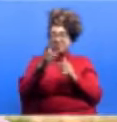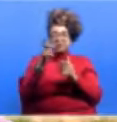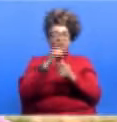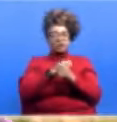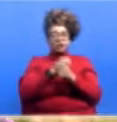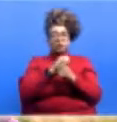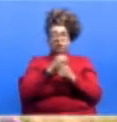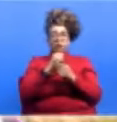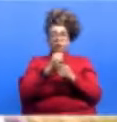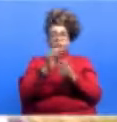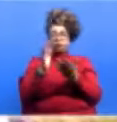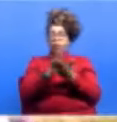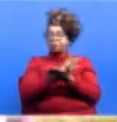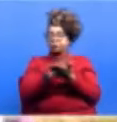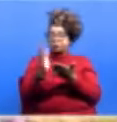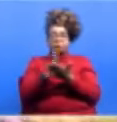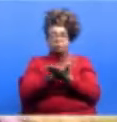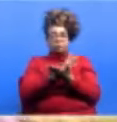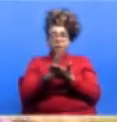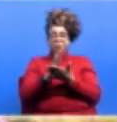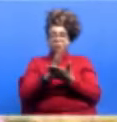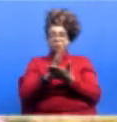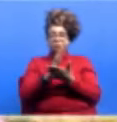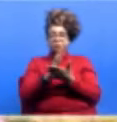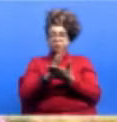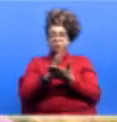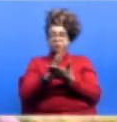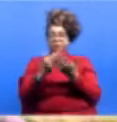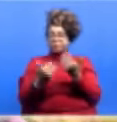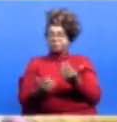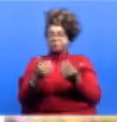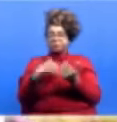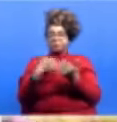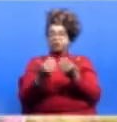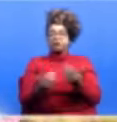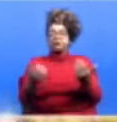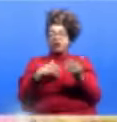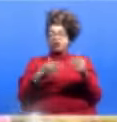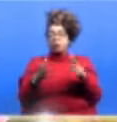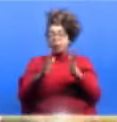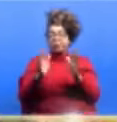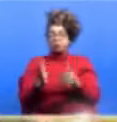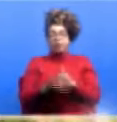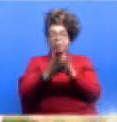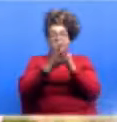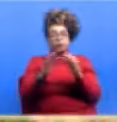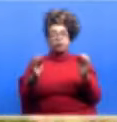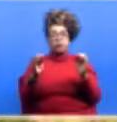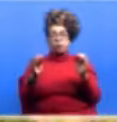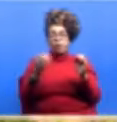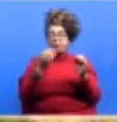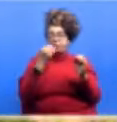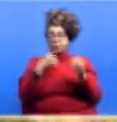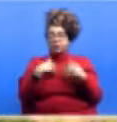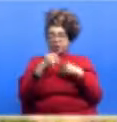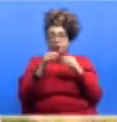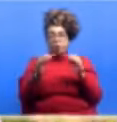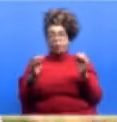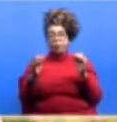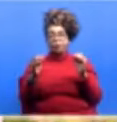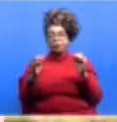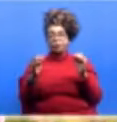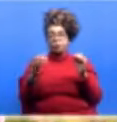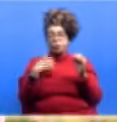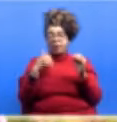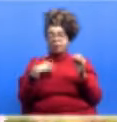wakatumalizia kabisa mimea yetu. Paka hata watoto wetu hatuna namna ya kuwasaidia, chakula hatuna, mbegu